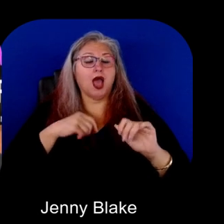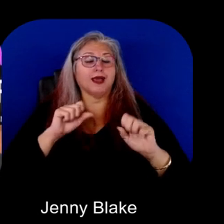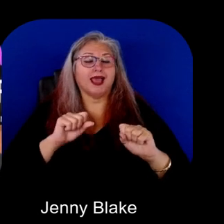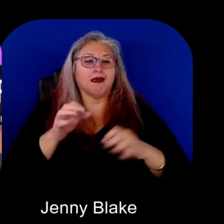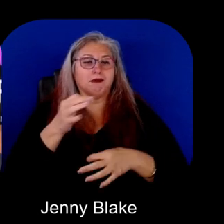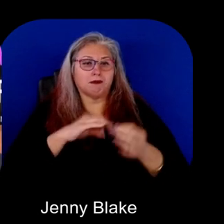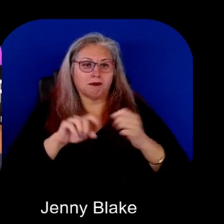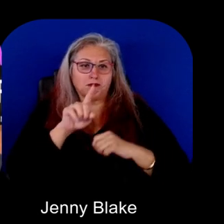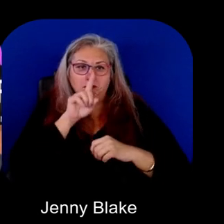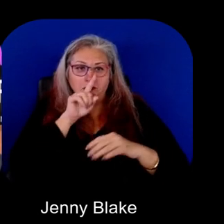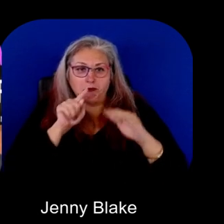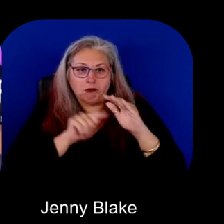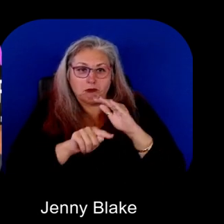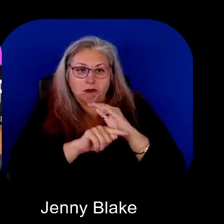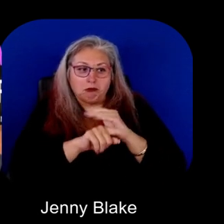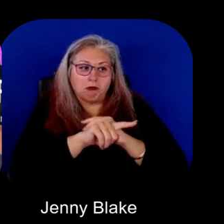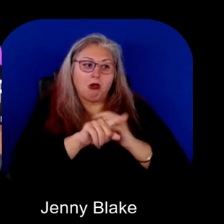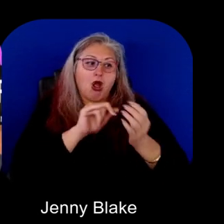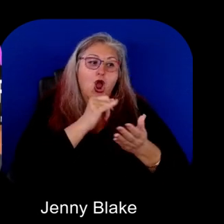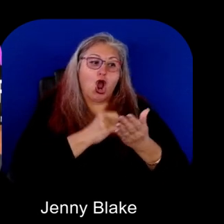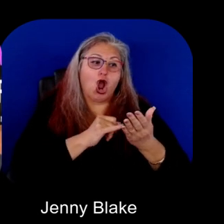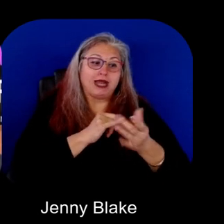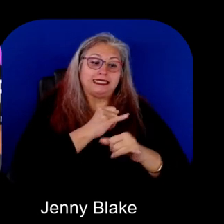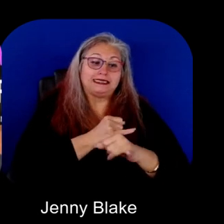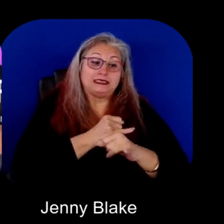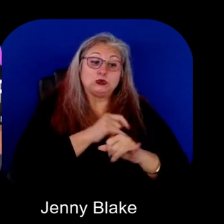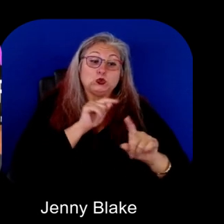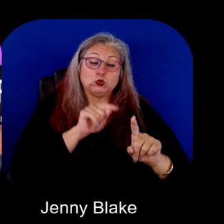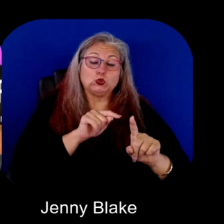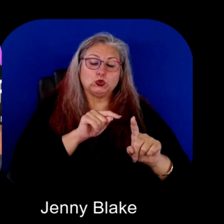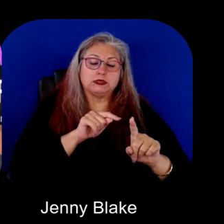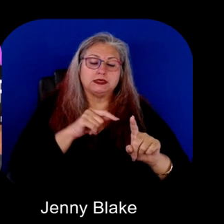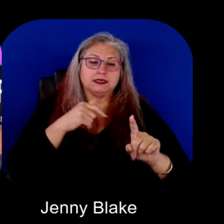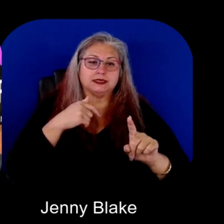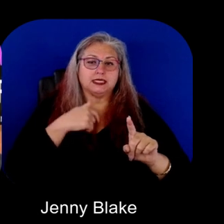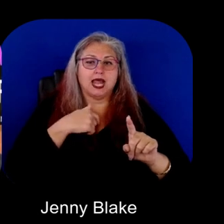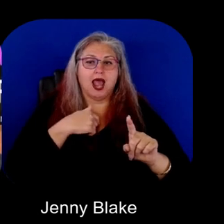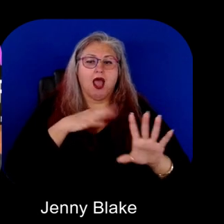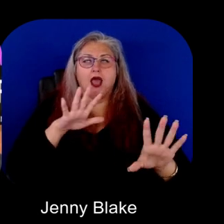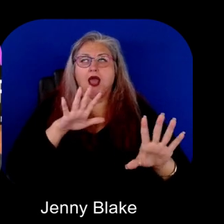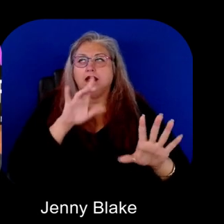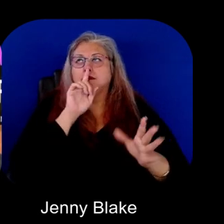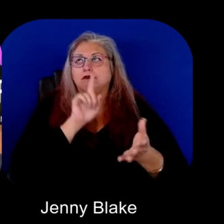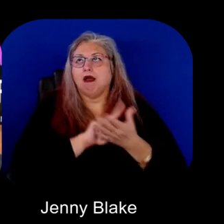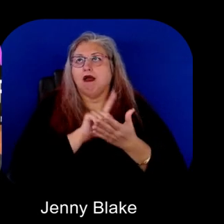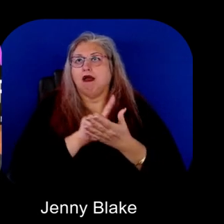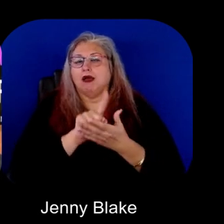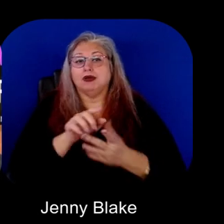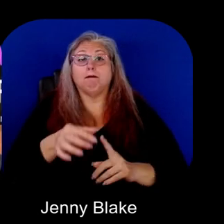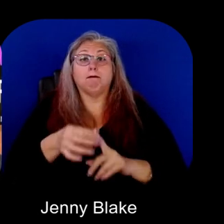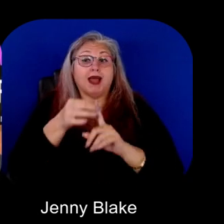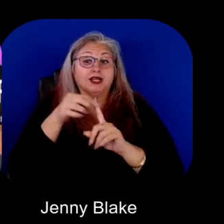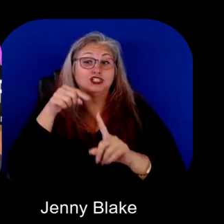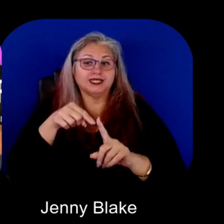to secretly go to the arts institution, and I was in love, especially with